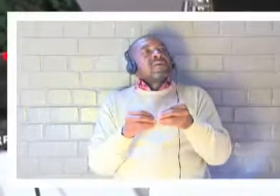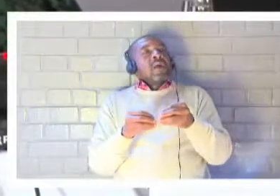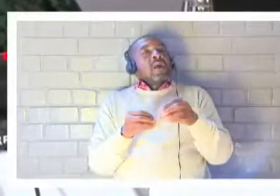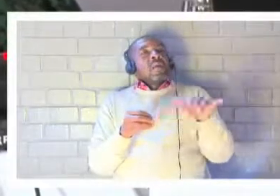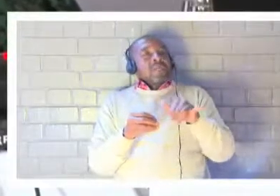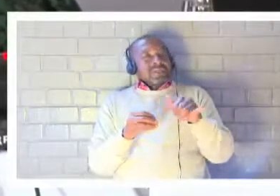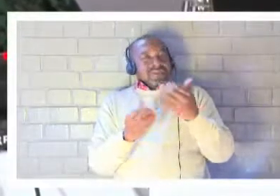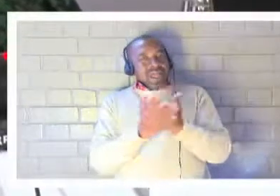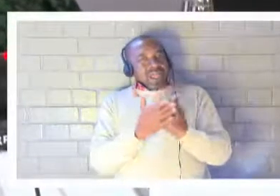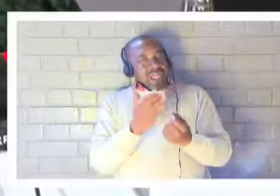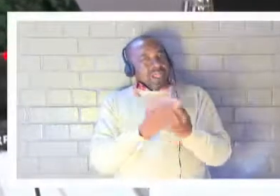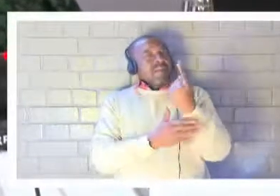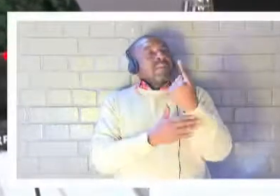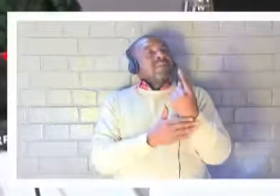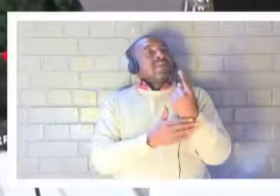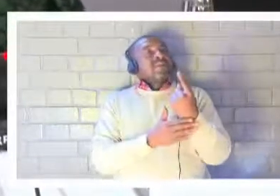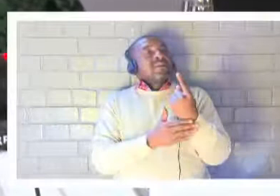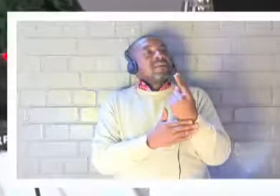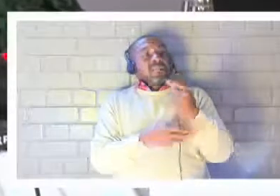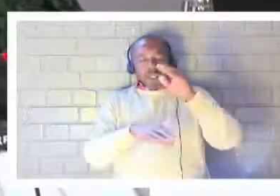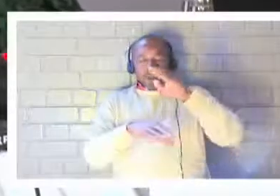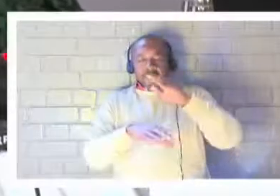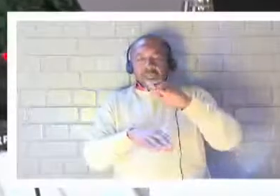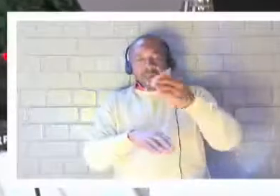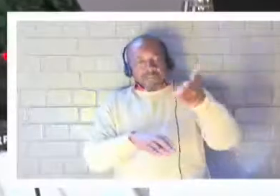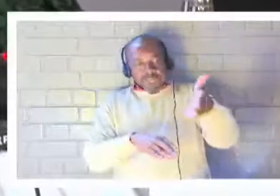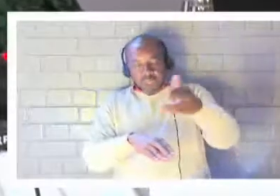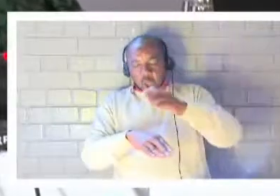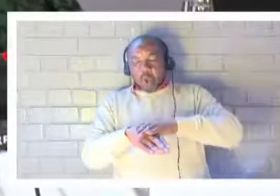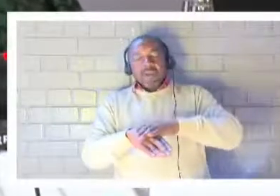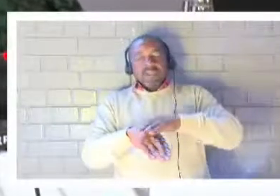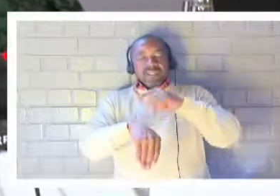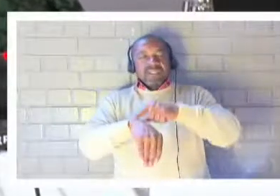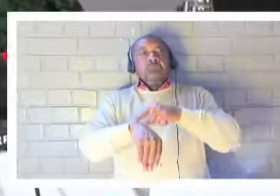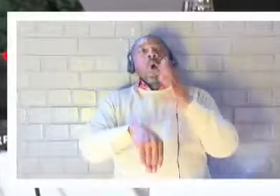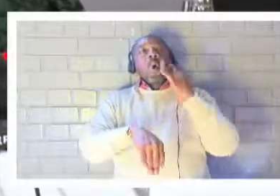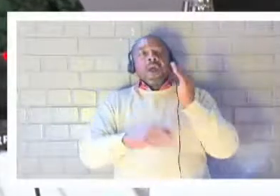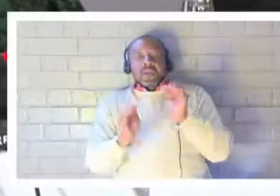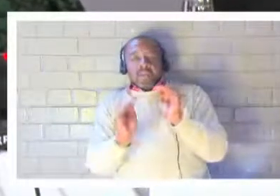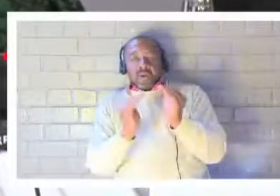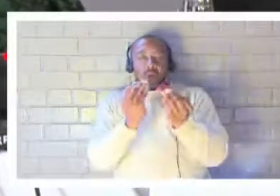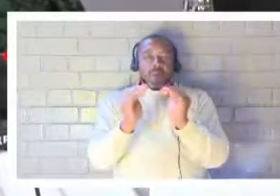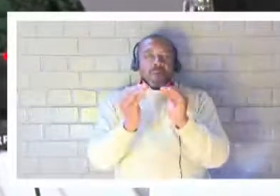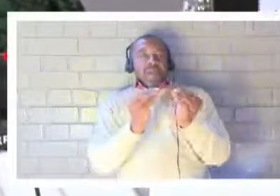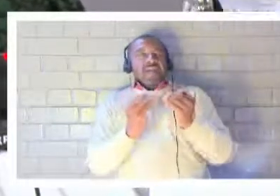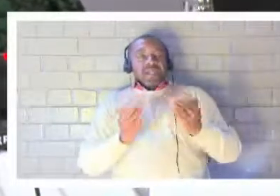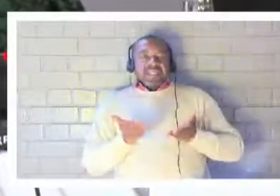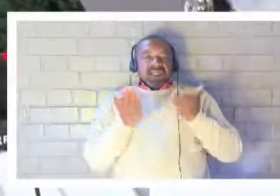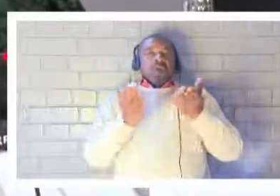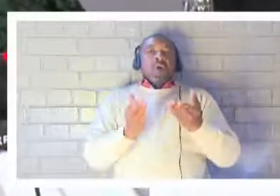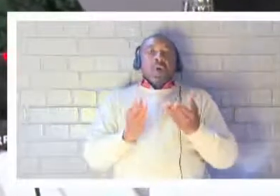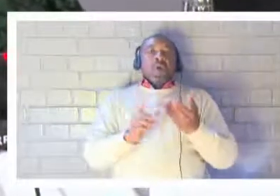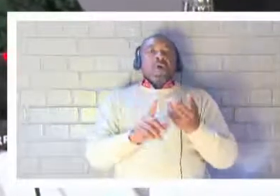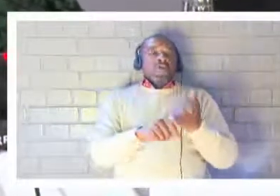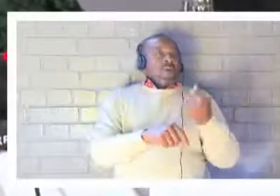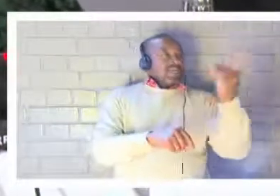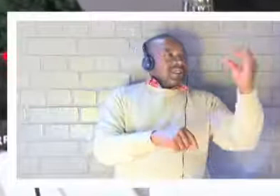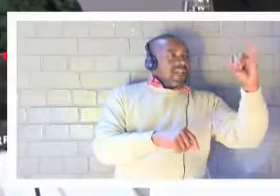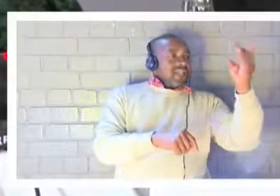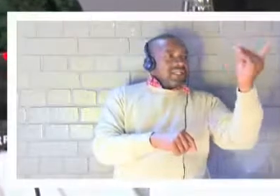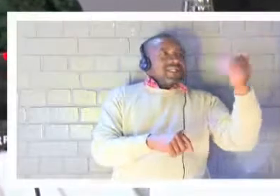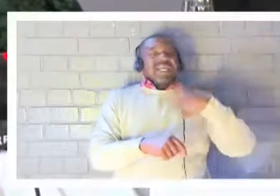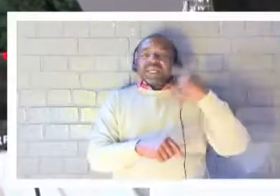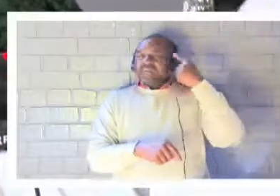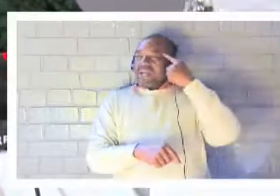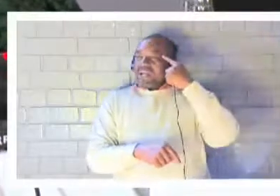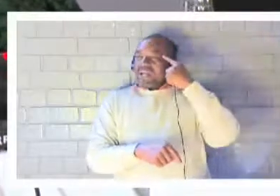and on time compared to the service that you are receiving from DID. I'm saying my inputs